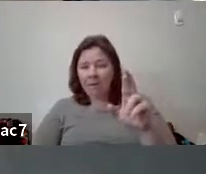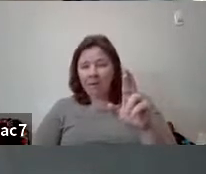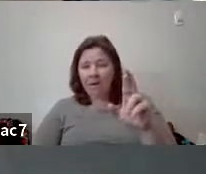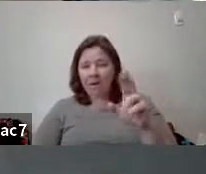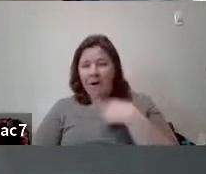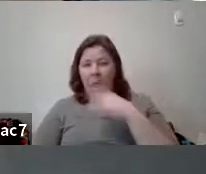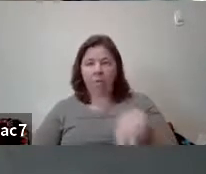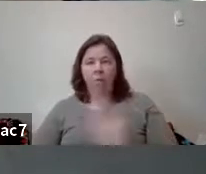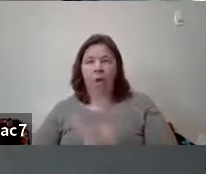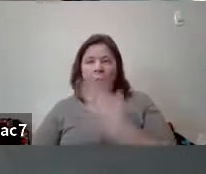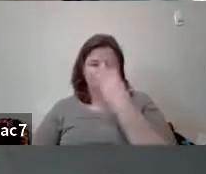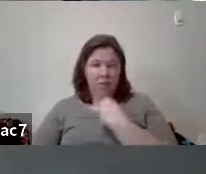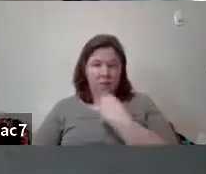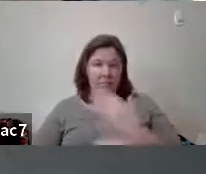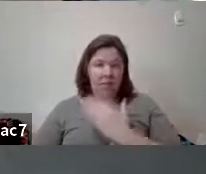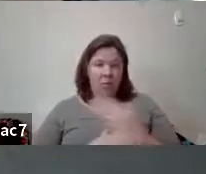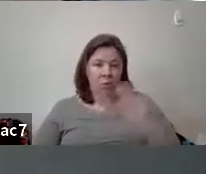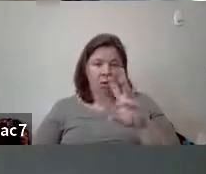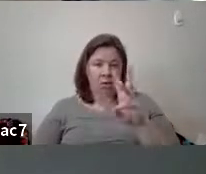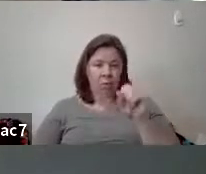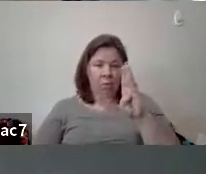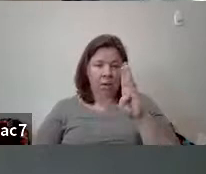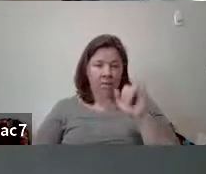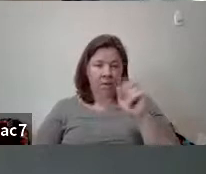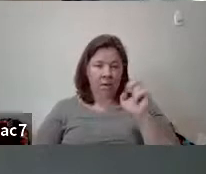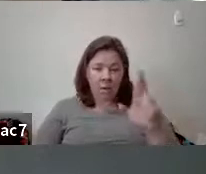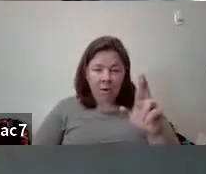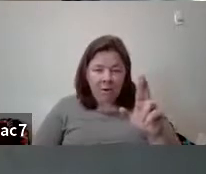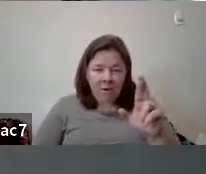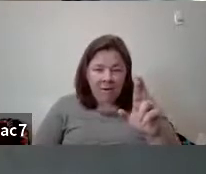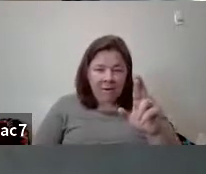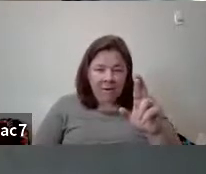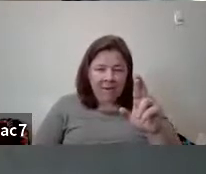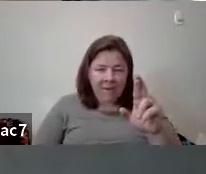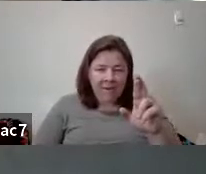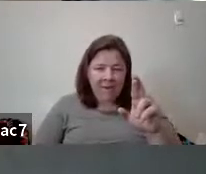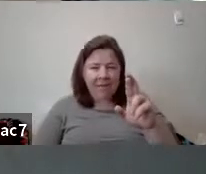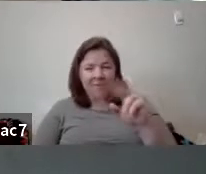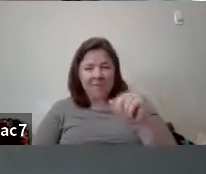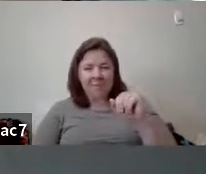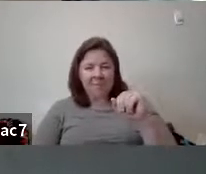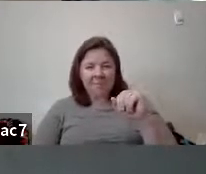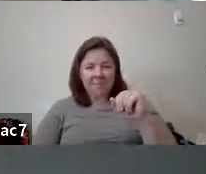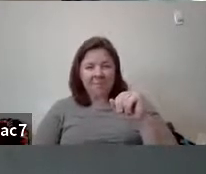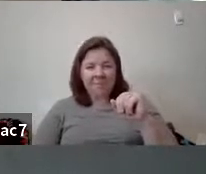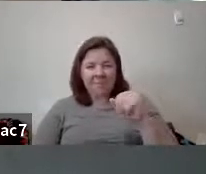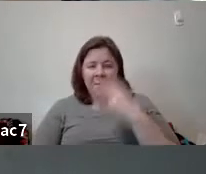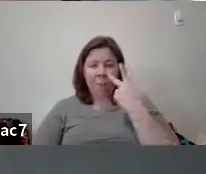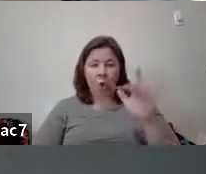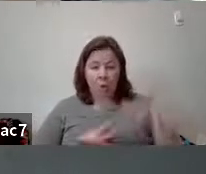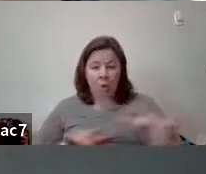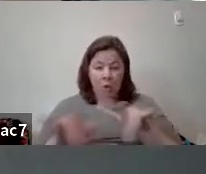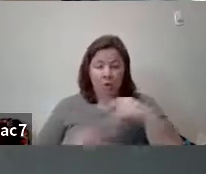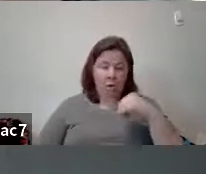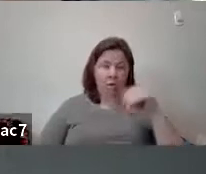2 hours sleep between webinars. I was so worried that I'm not going to wake up. But so yeah, when I was looking at the recording, you could see I'd